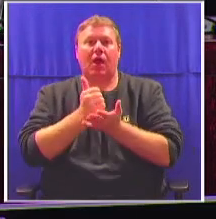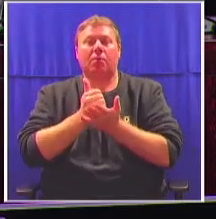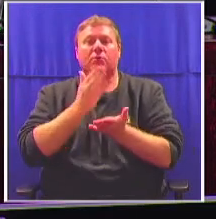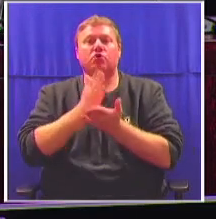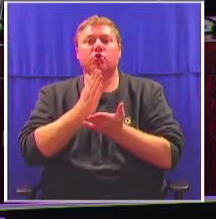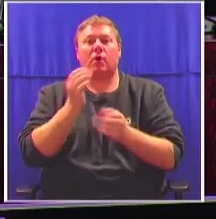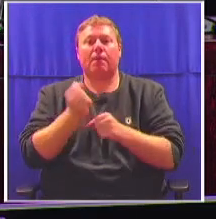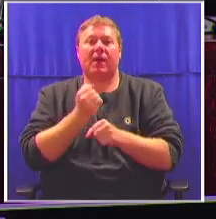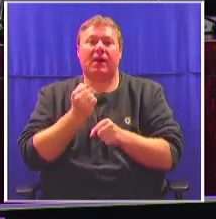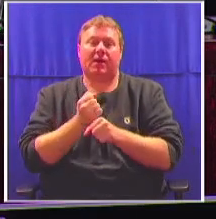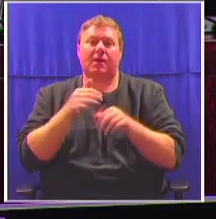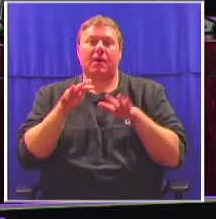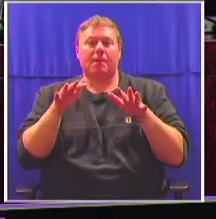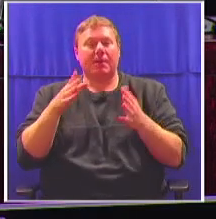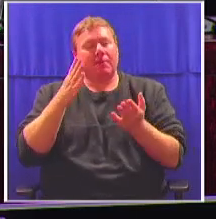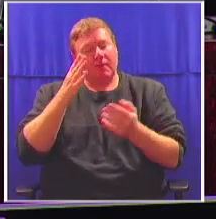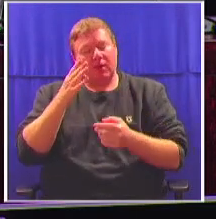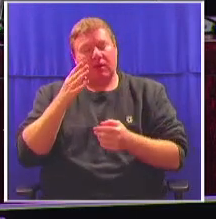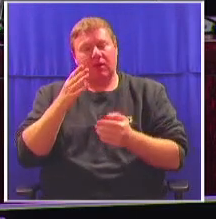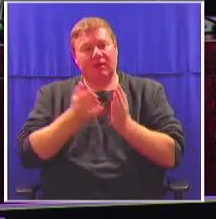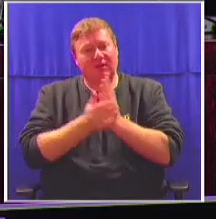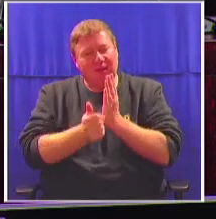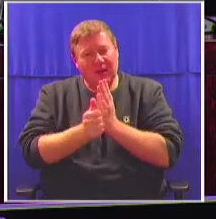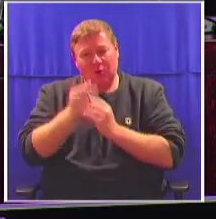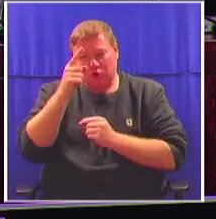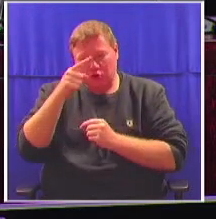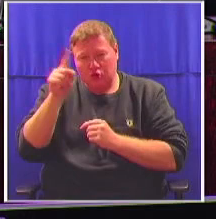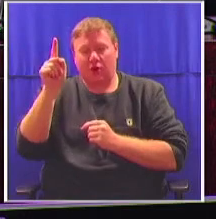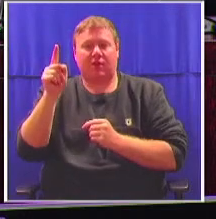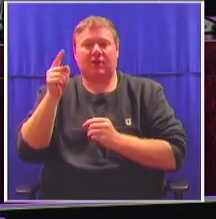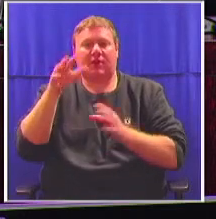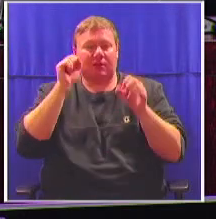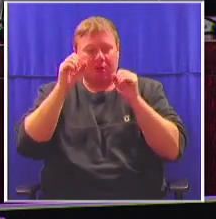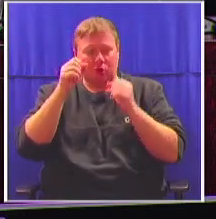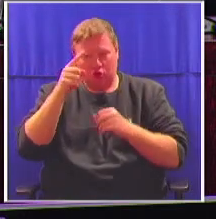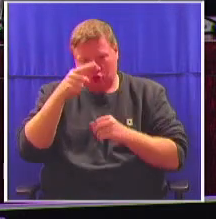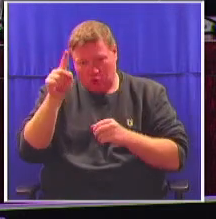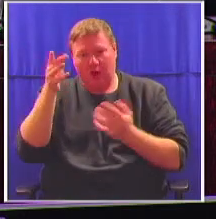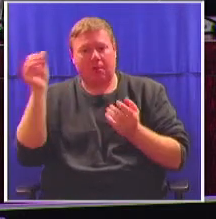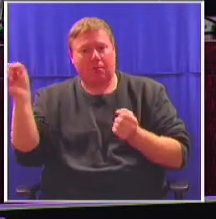people with the right skills and experience are appointed.